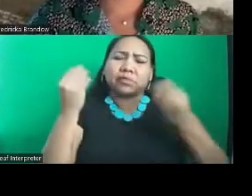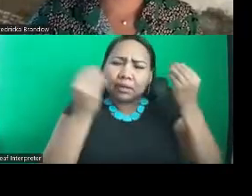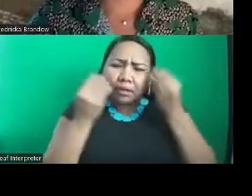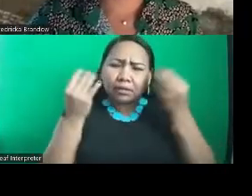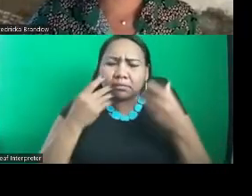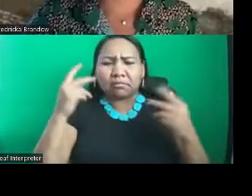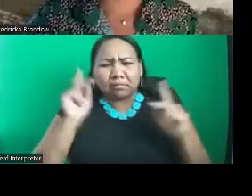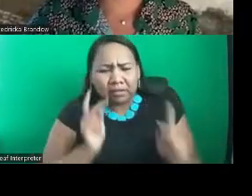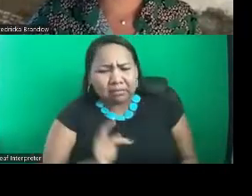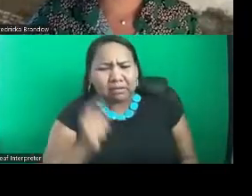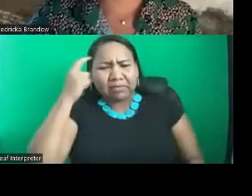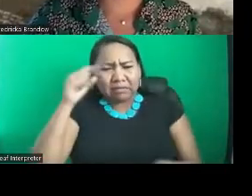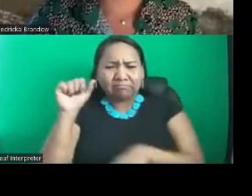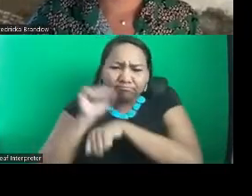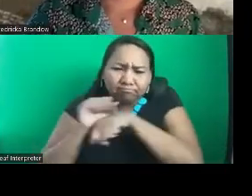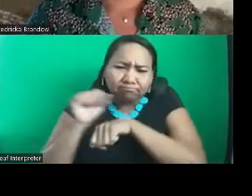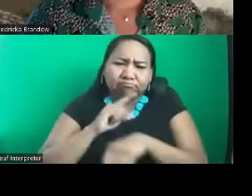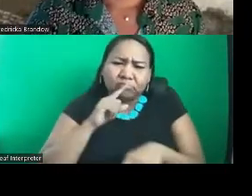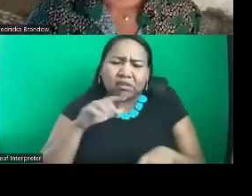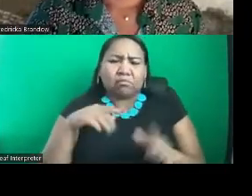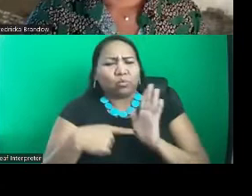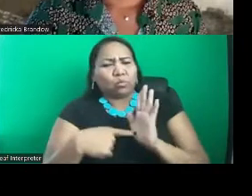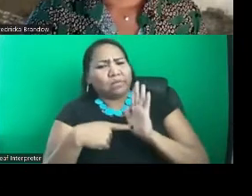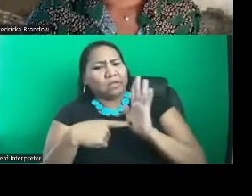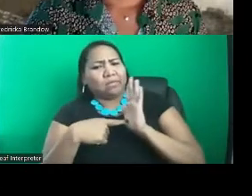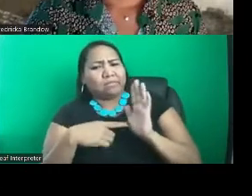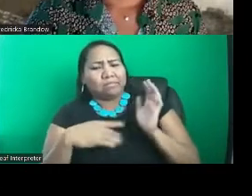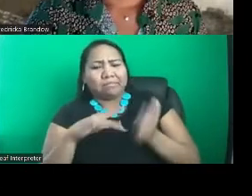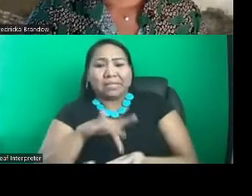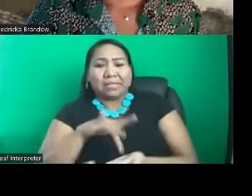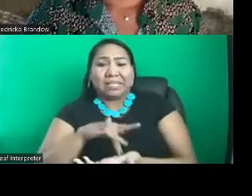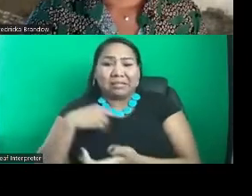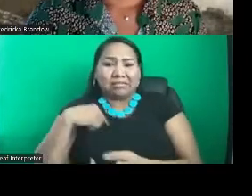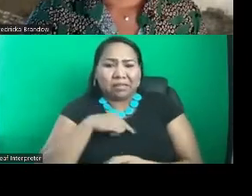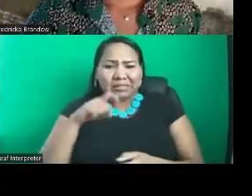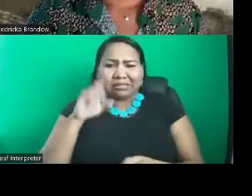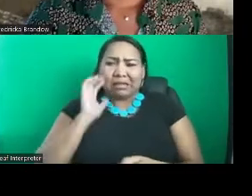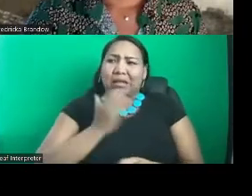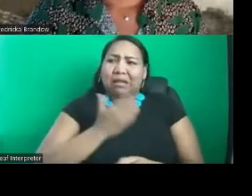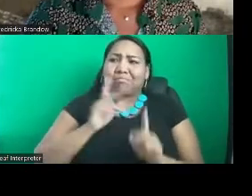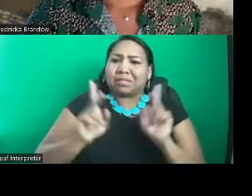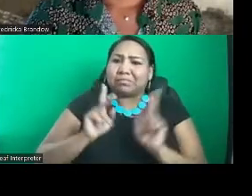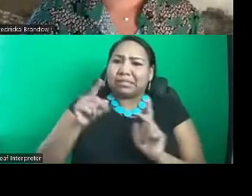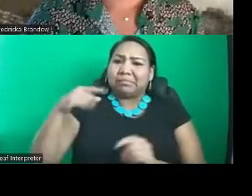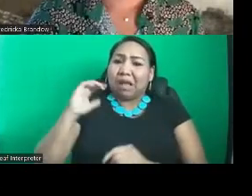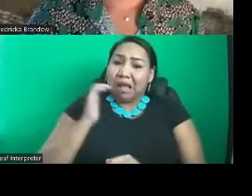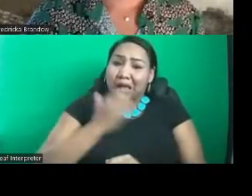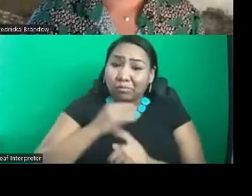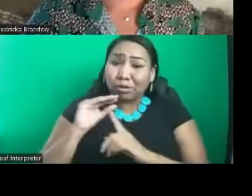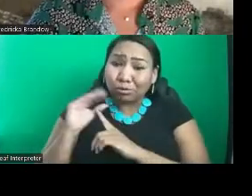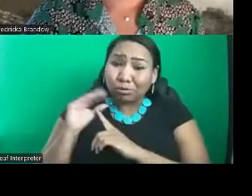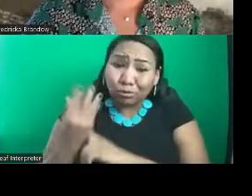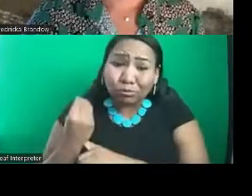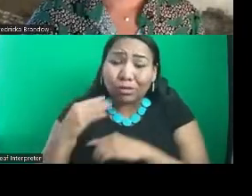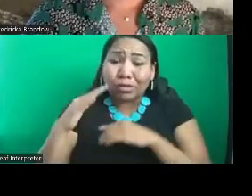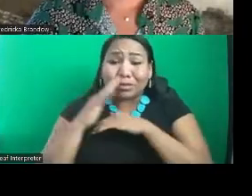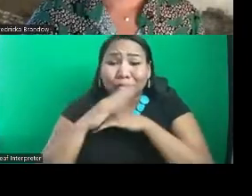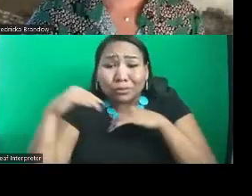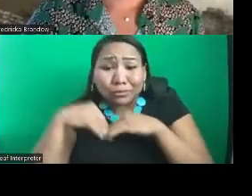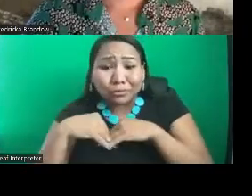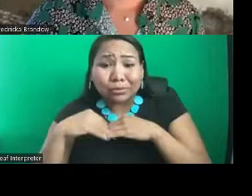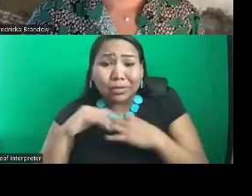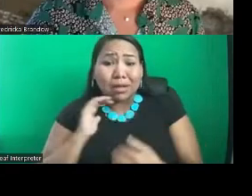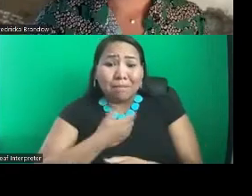medicine that we need for our people. Our culture, indigenizing our pathways, is medicine. Indigenizing